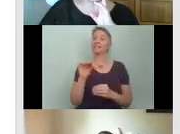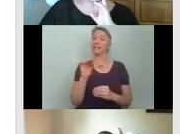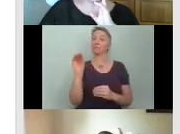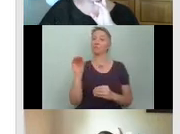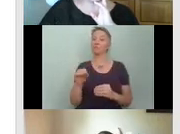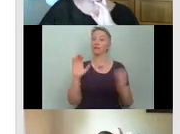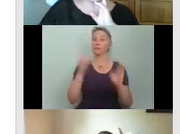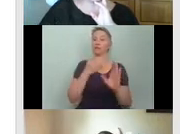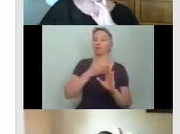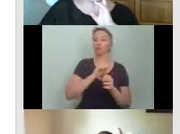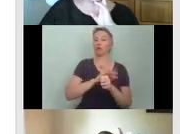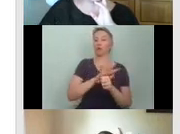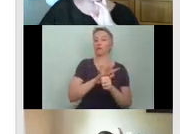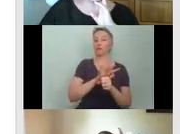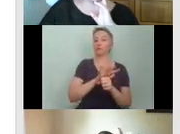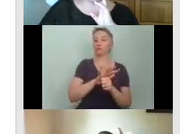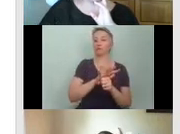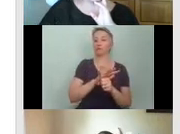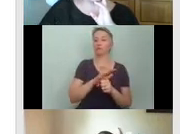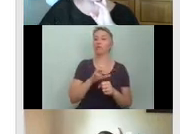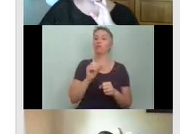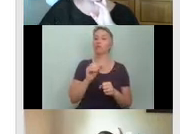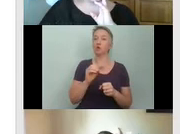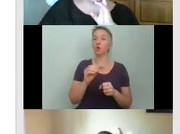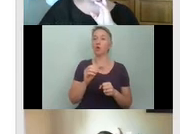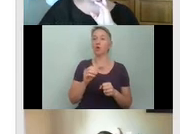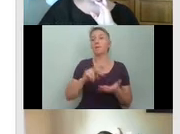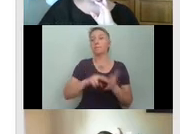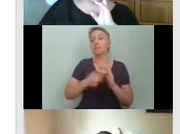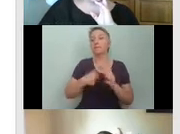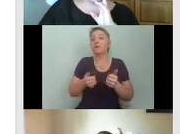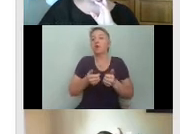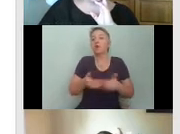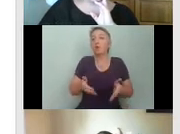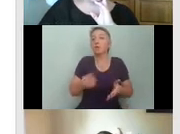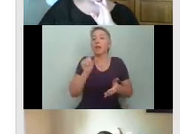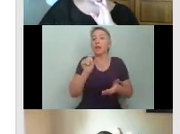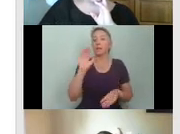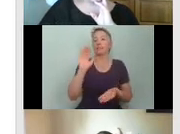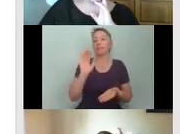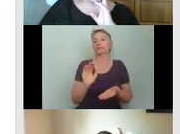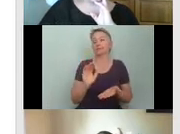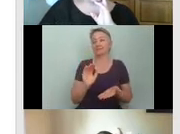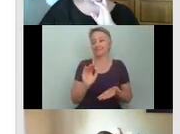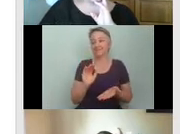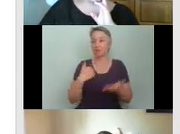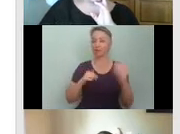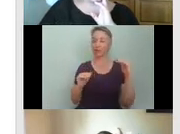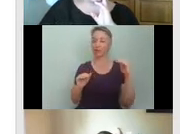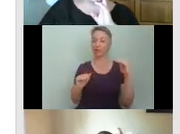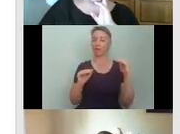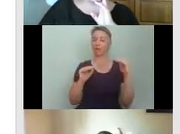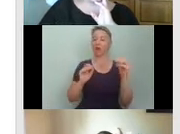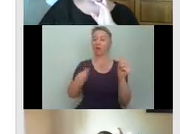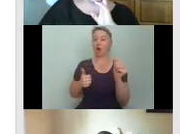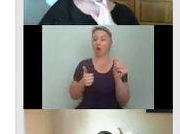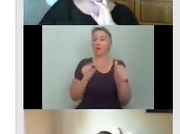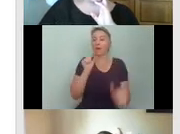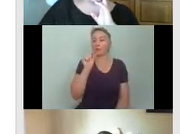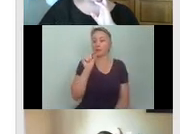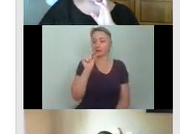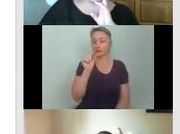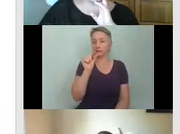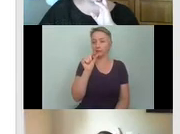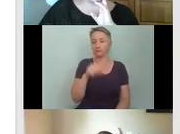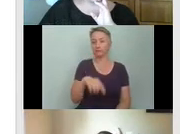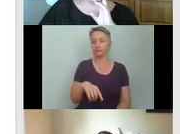revenue will have been reduced somewhat by the end of the year. And again, that was offset by